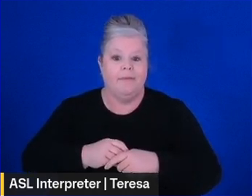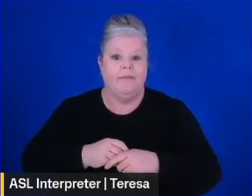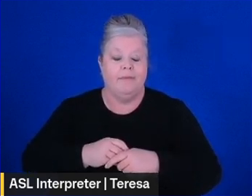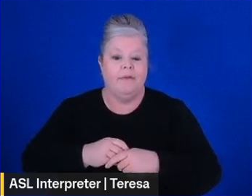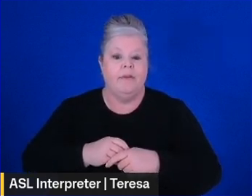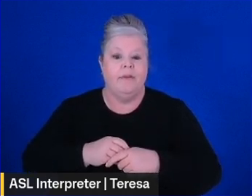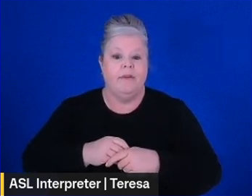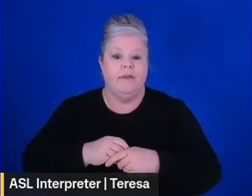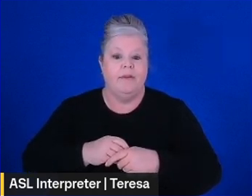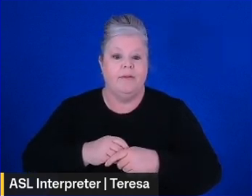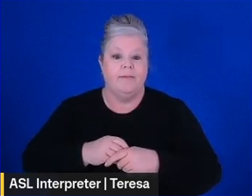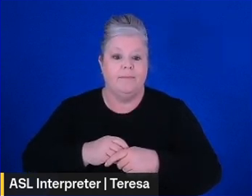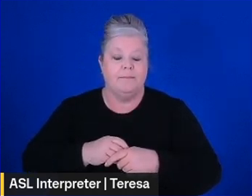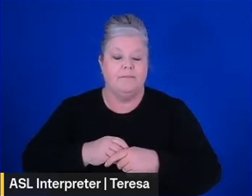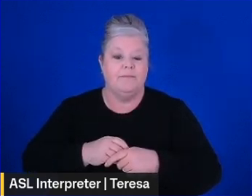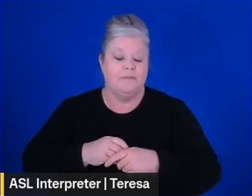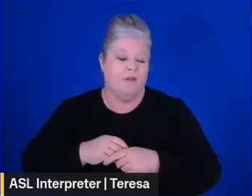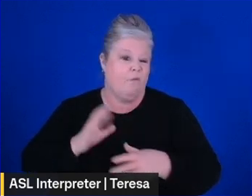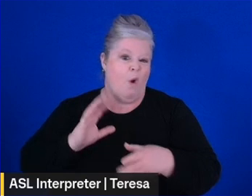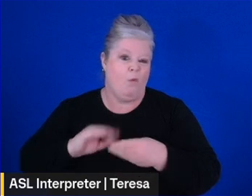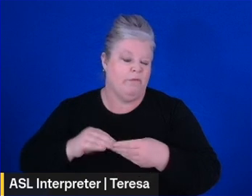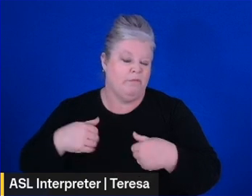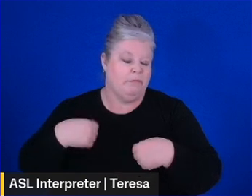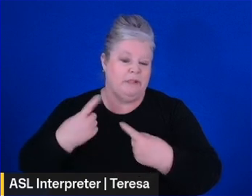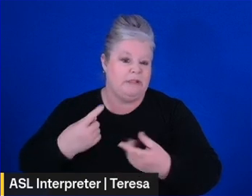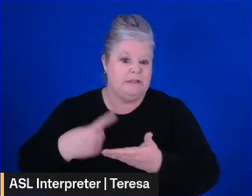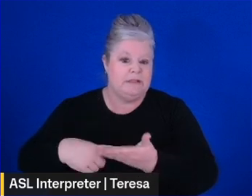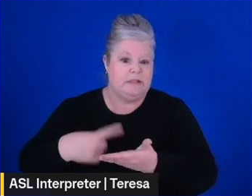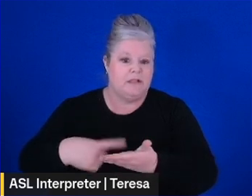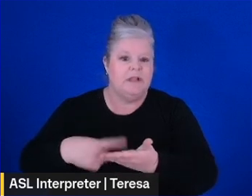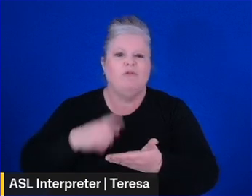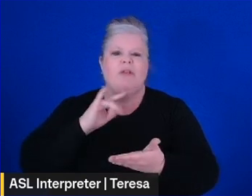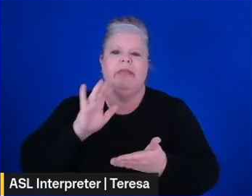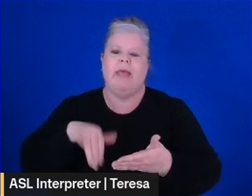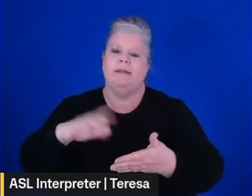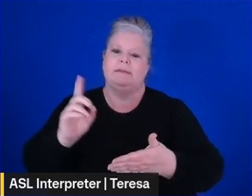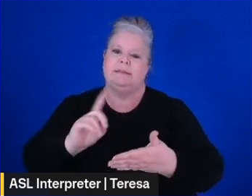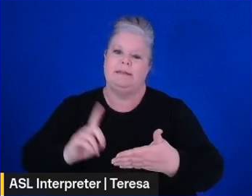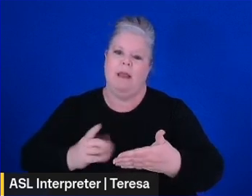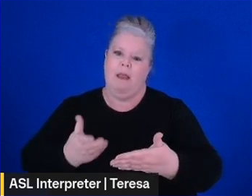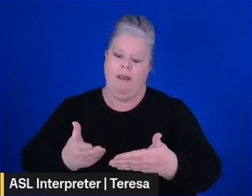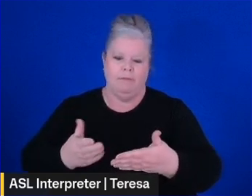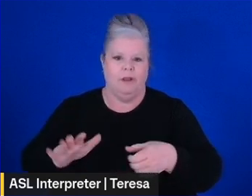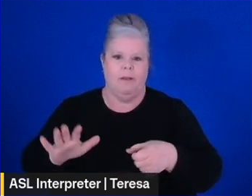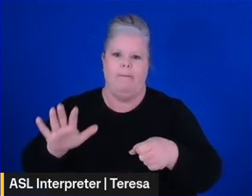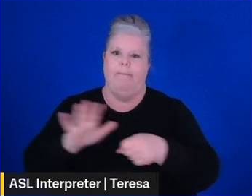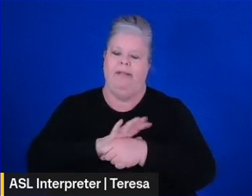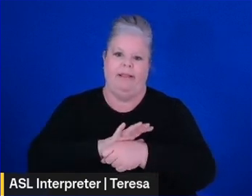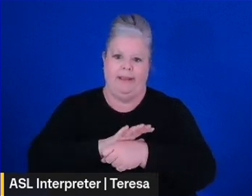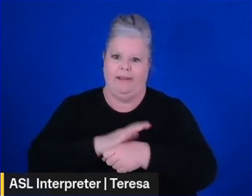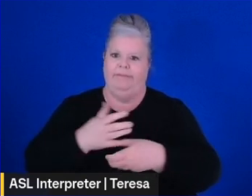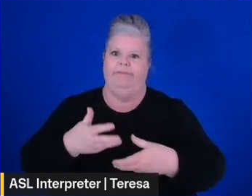is the design of a complete platform engineering